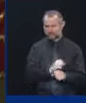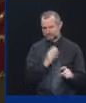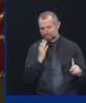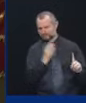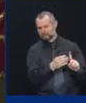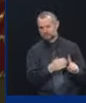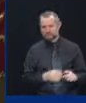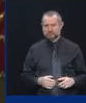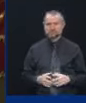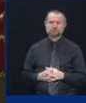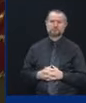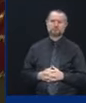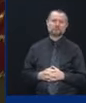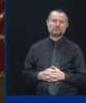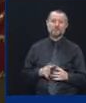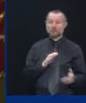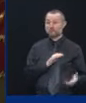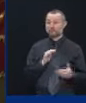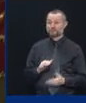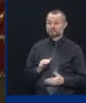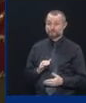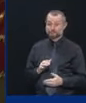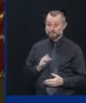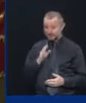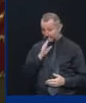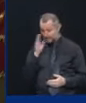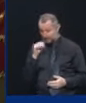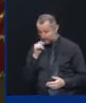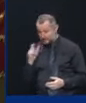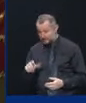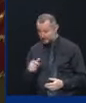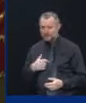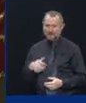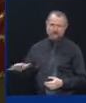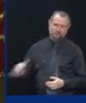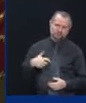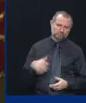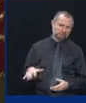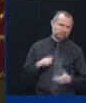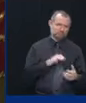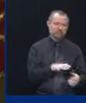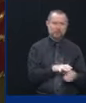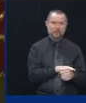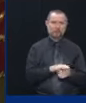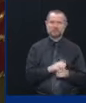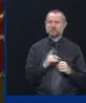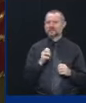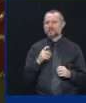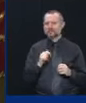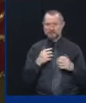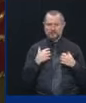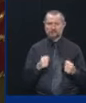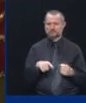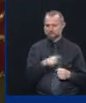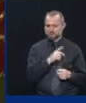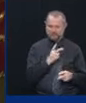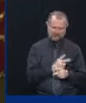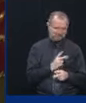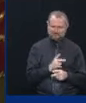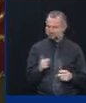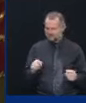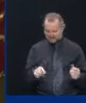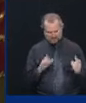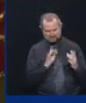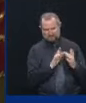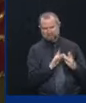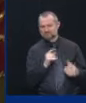the allocation that was going to the hospitals that have finished their hospital workers, and we're giving it to the local health departments. And so you should also be consulting with your local health department in the